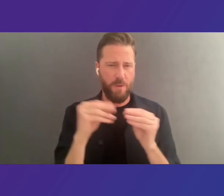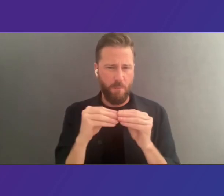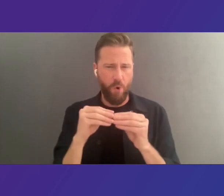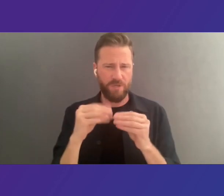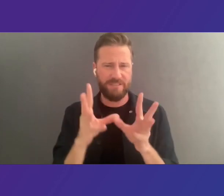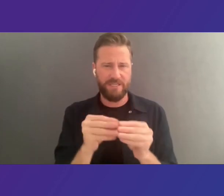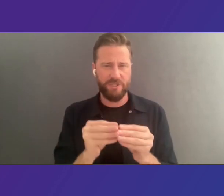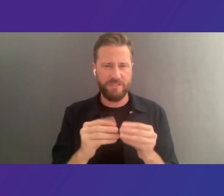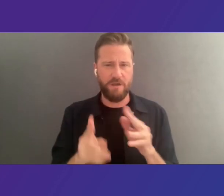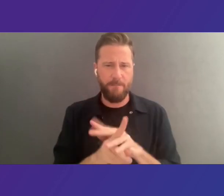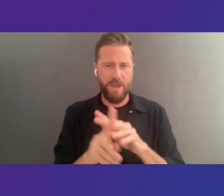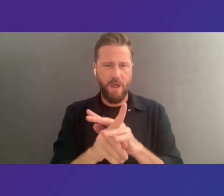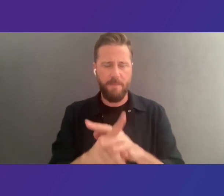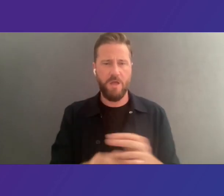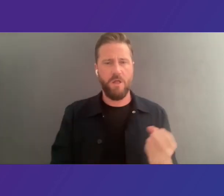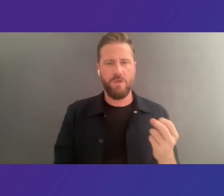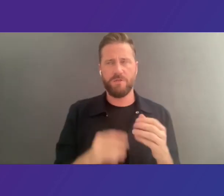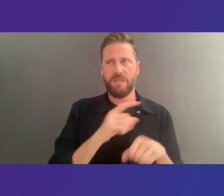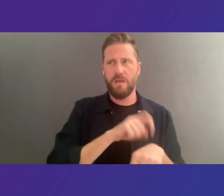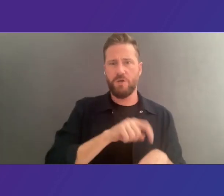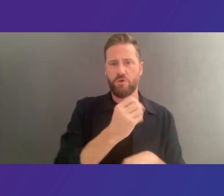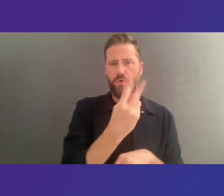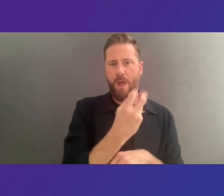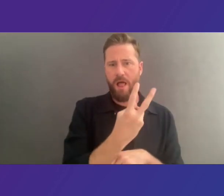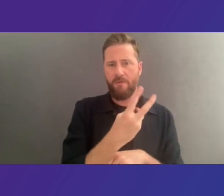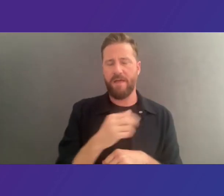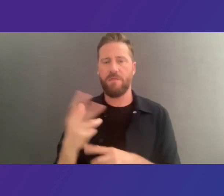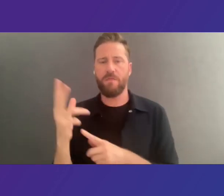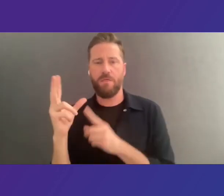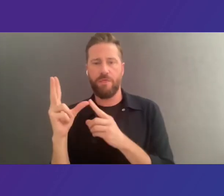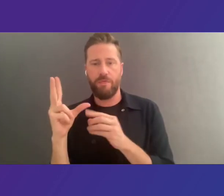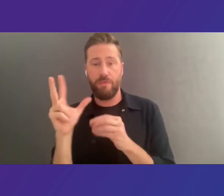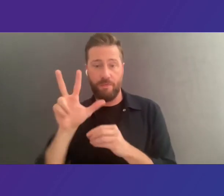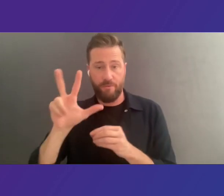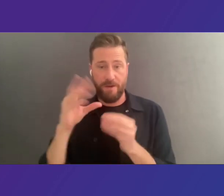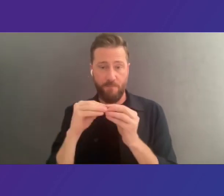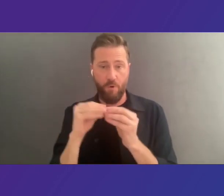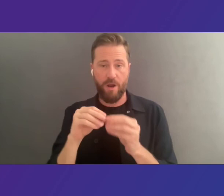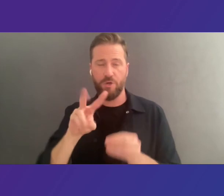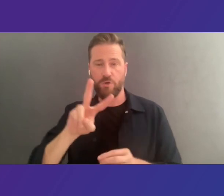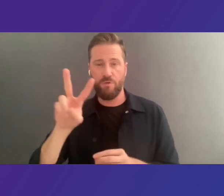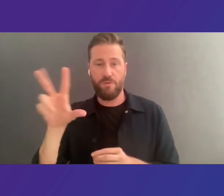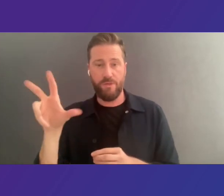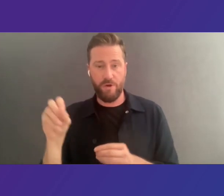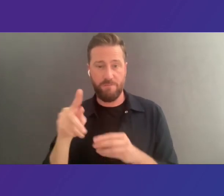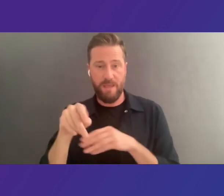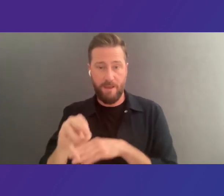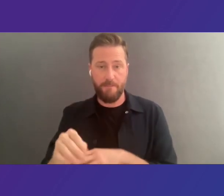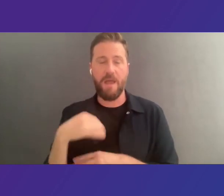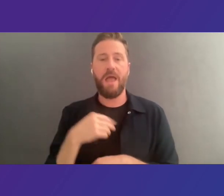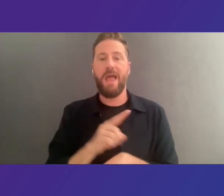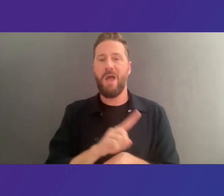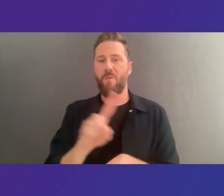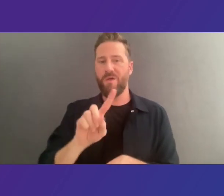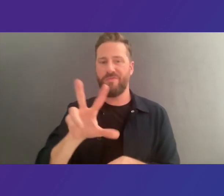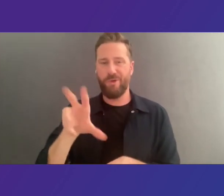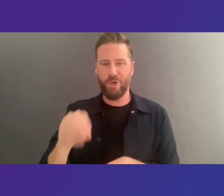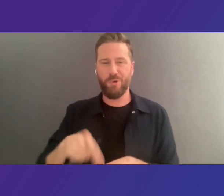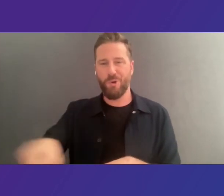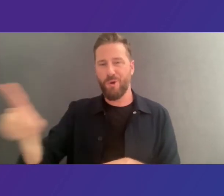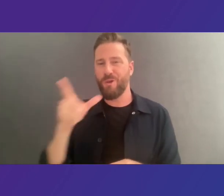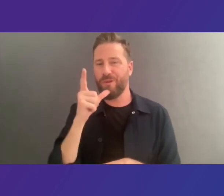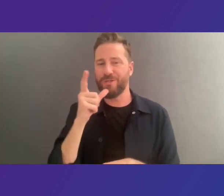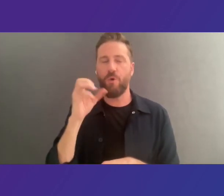at 12 p.m. and then 3 more held at 2:30 p.m. At 1:30, you can take your lunch and or head over to the